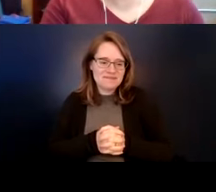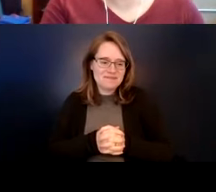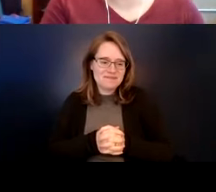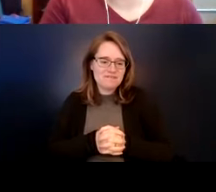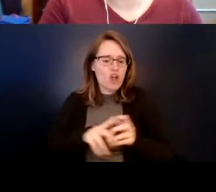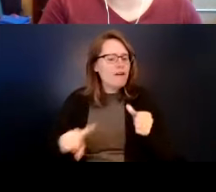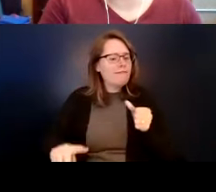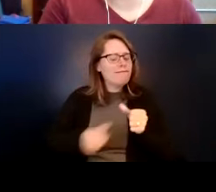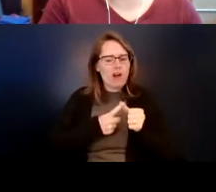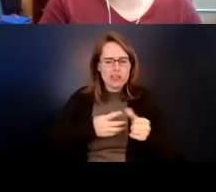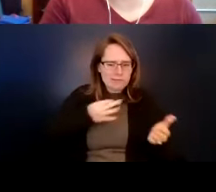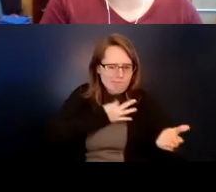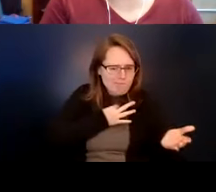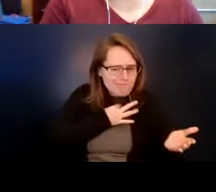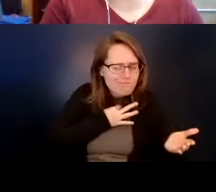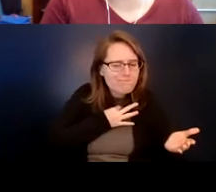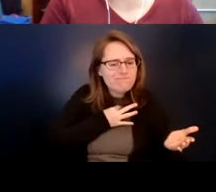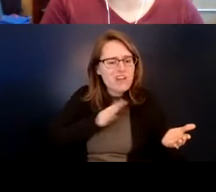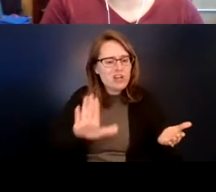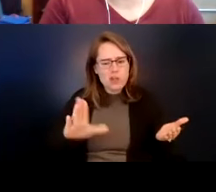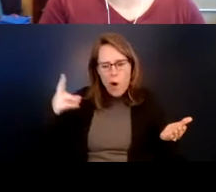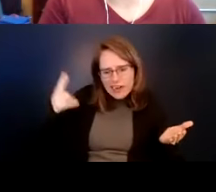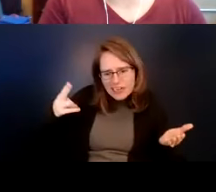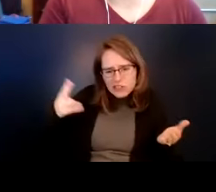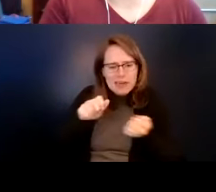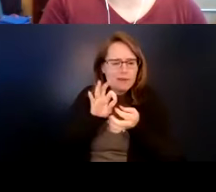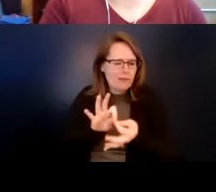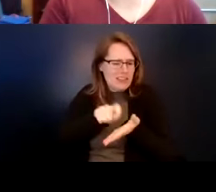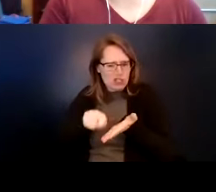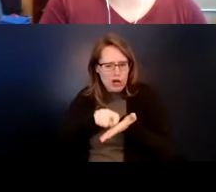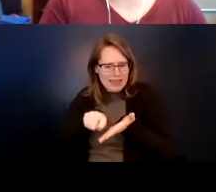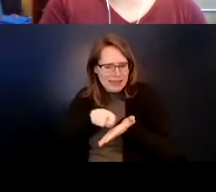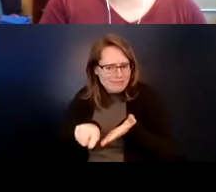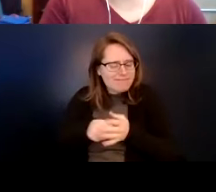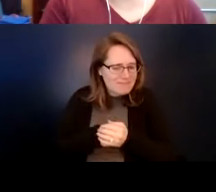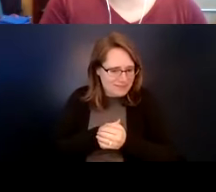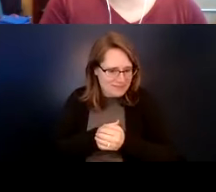I want to get a feel for everybody's history with journaling.